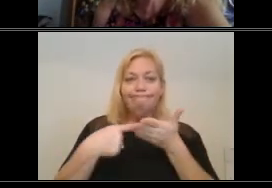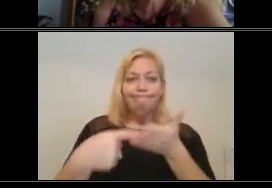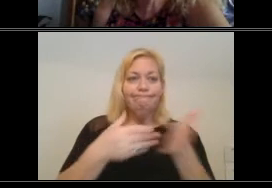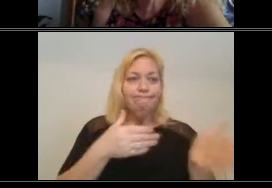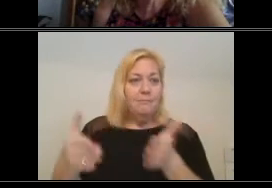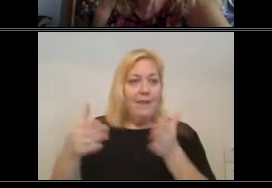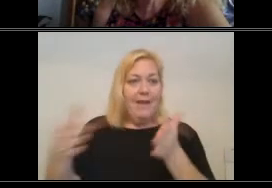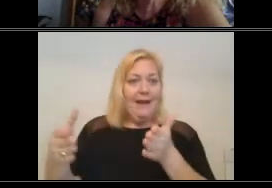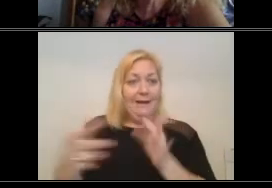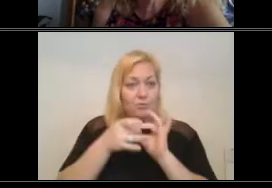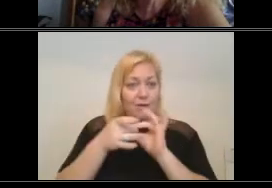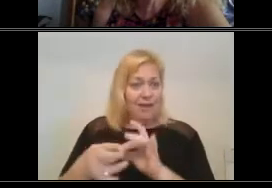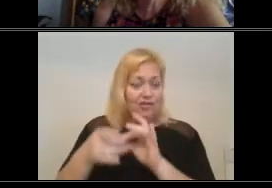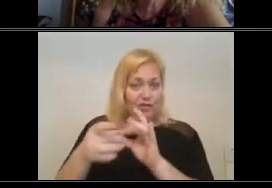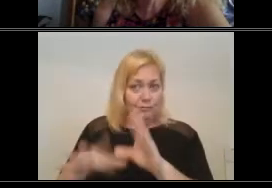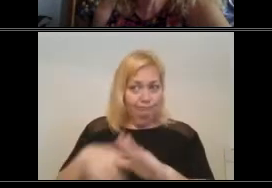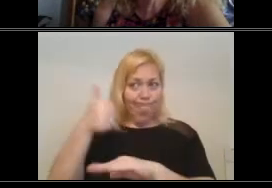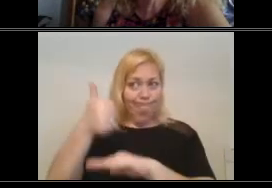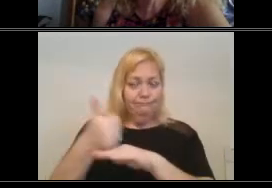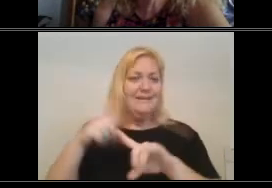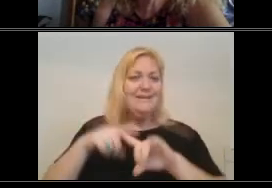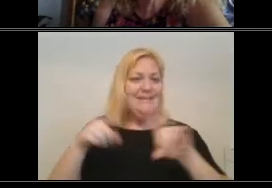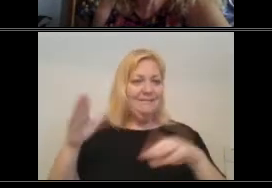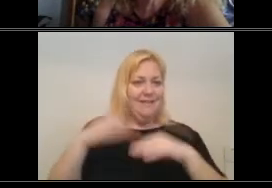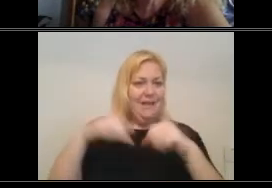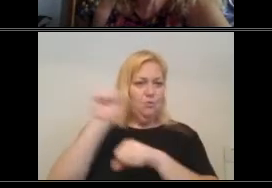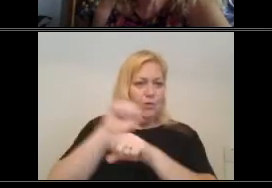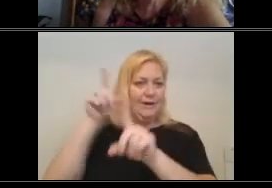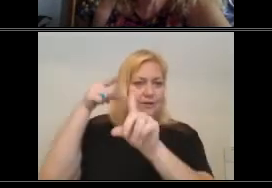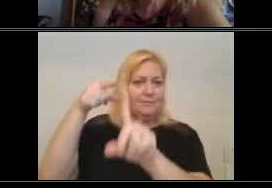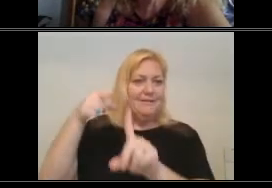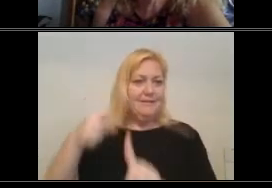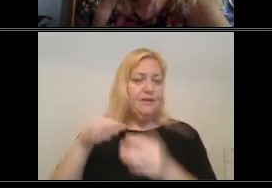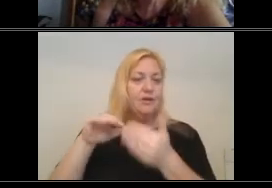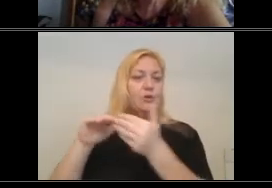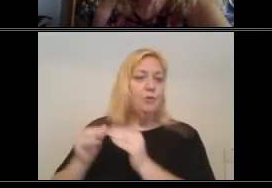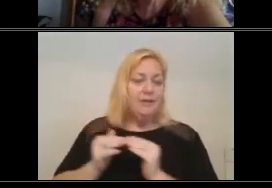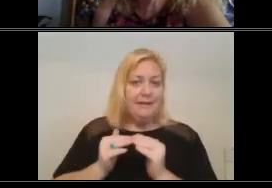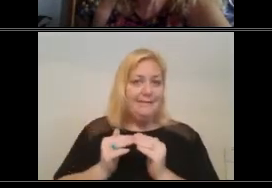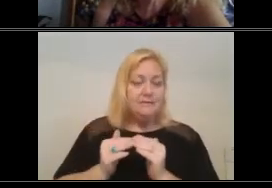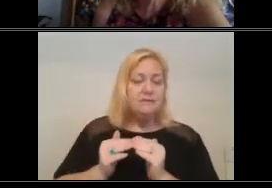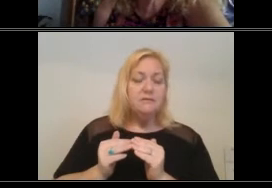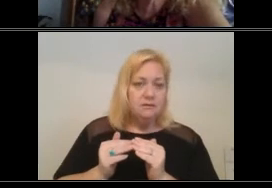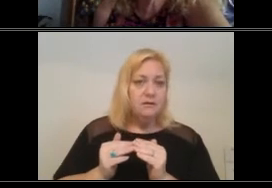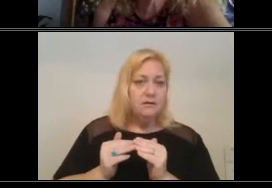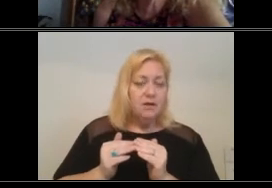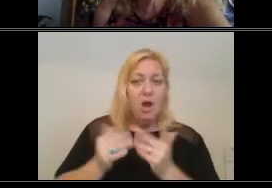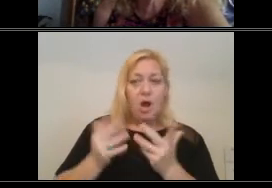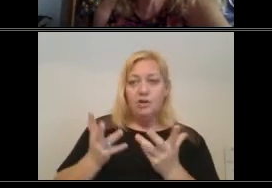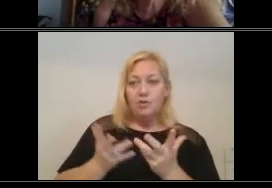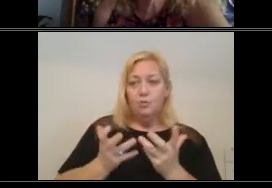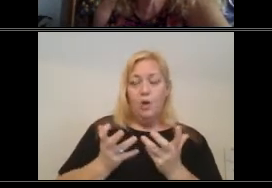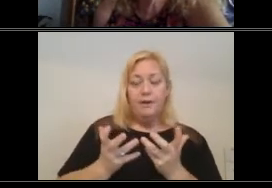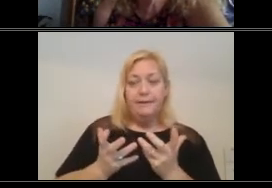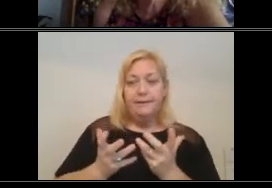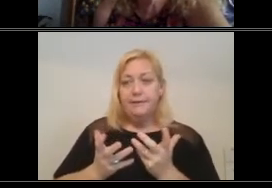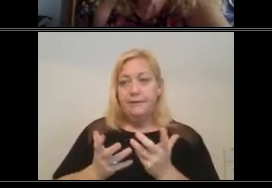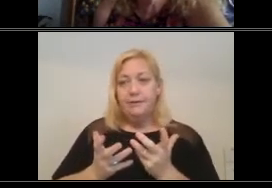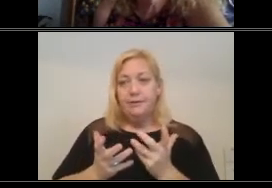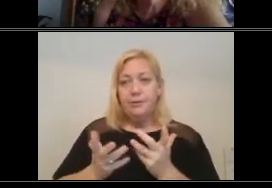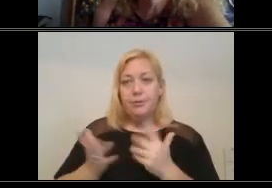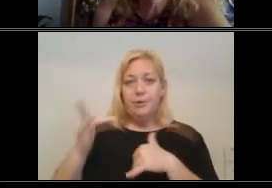is different than working in specific communities. So just wanted to touch just a